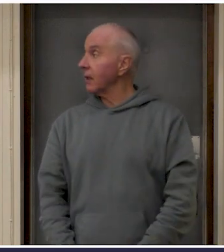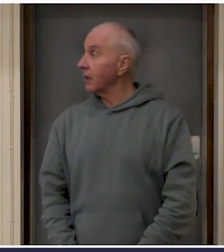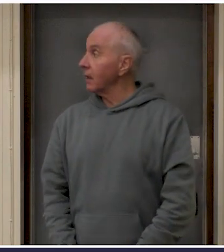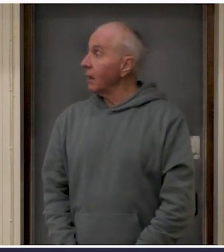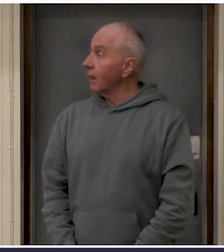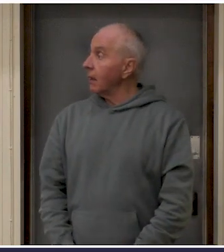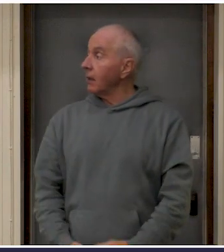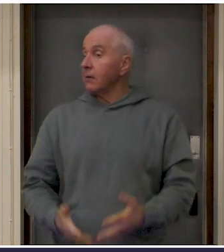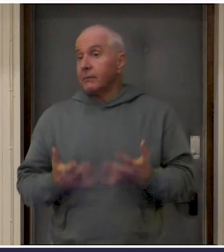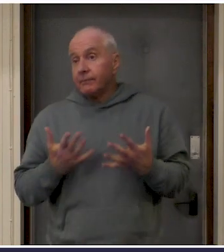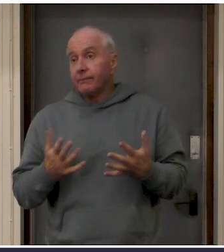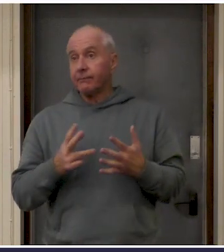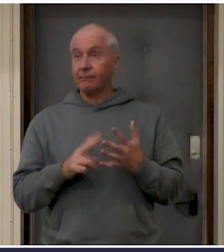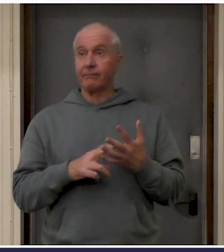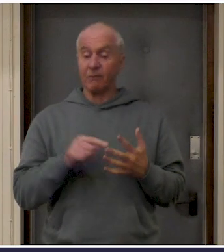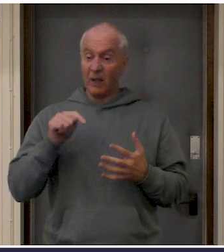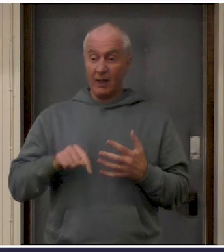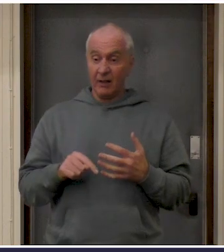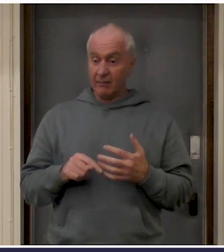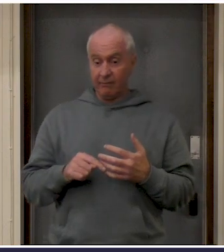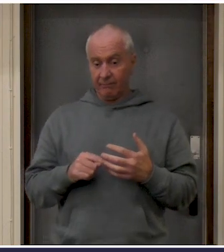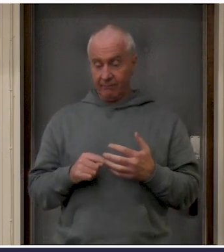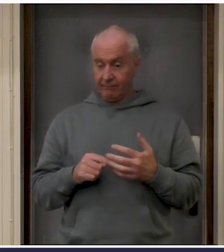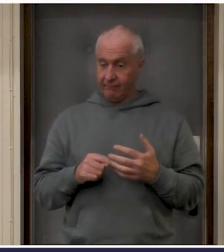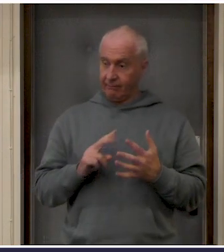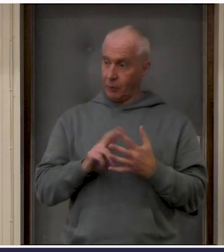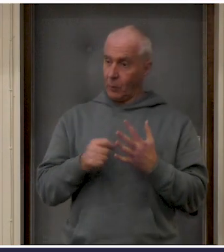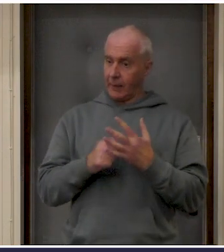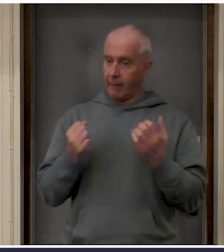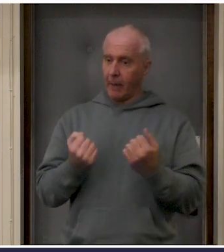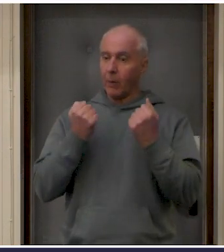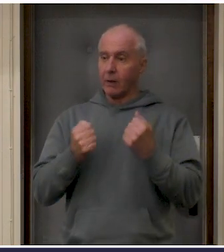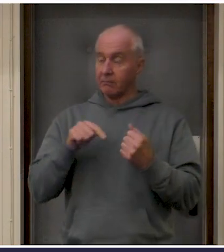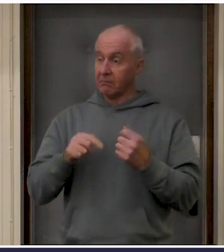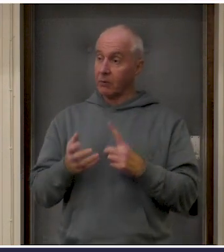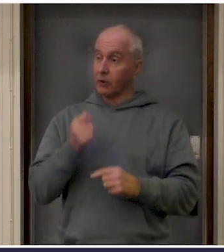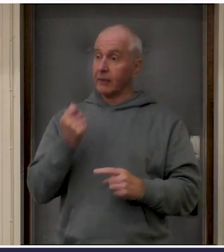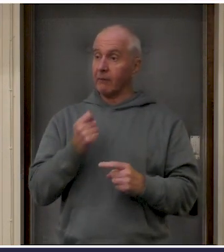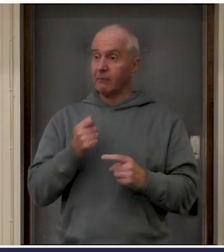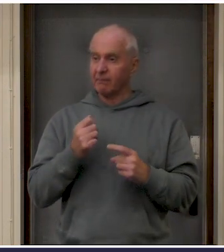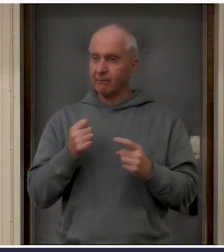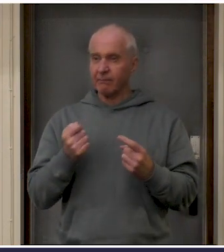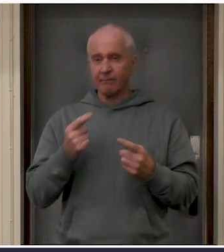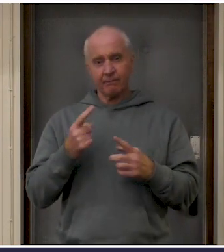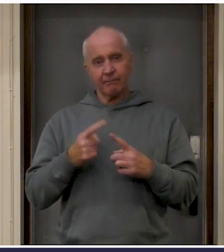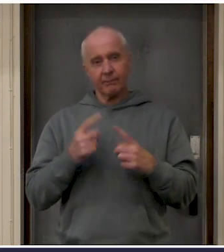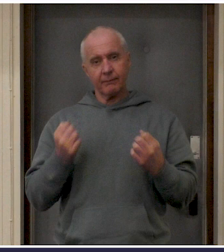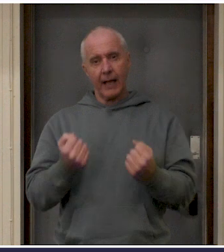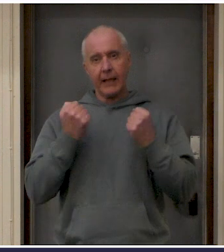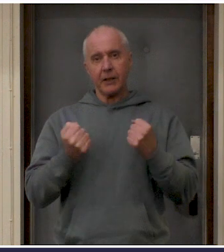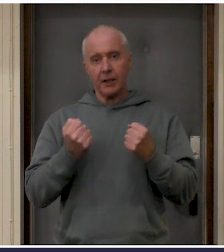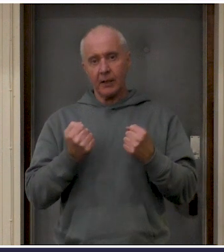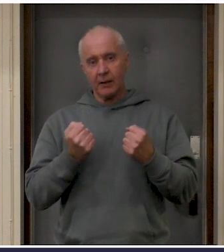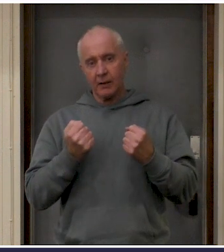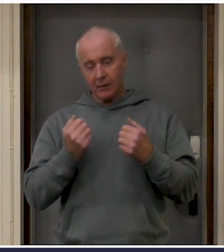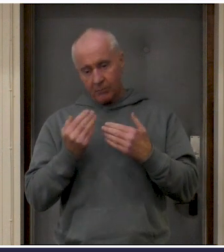is something that only nuclear power can do. And so it starts to give you a flavour there for that, the energy density, the long life of nuclear